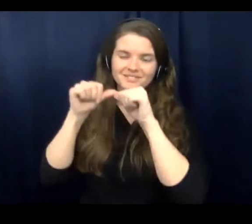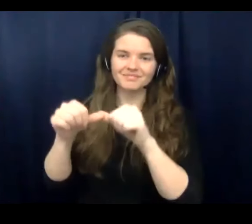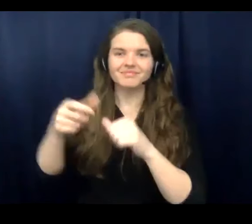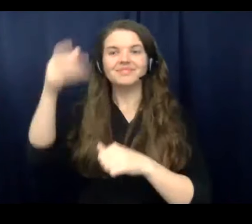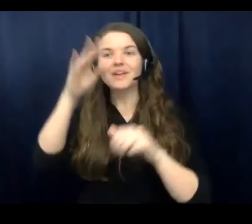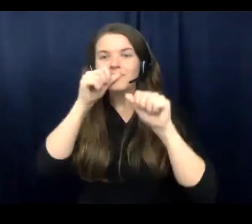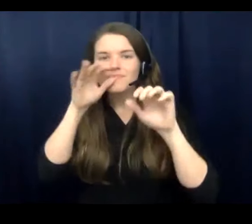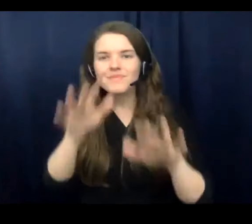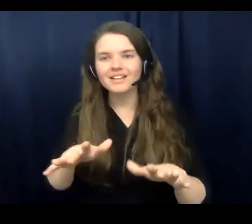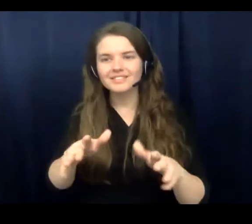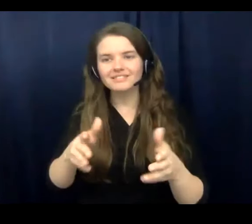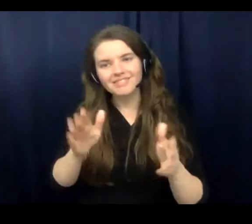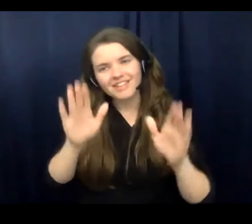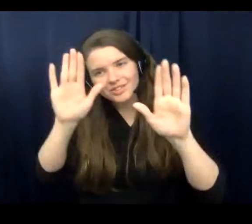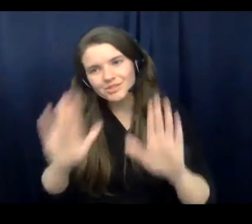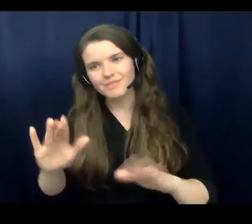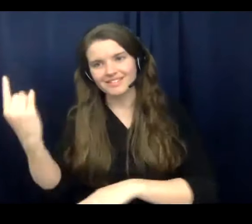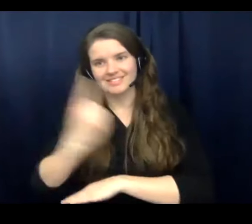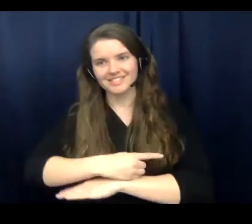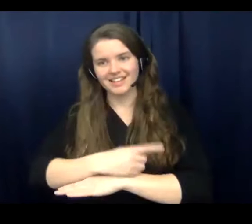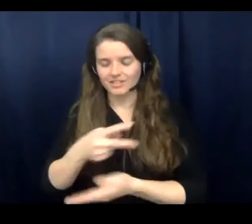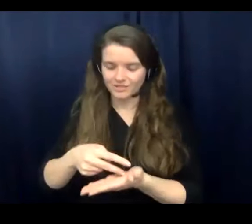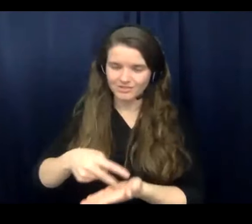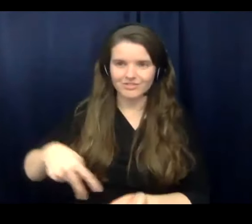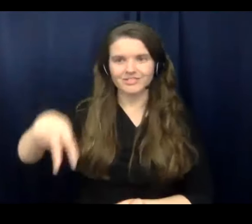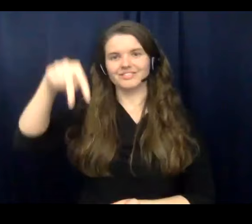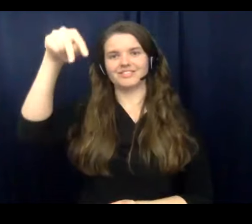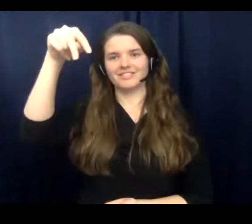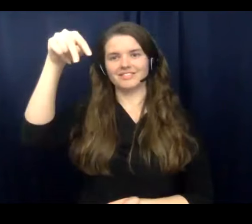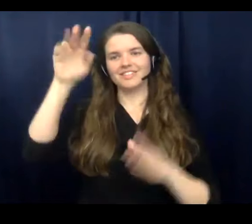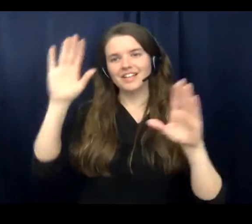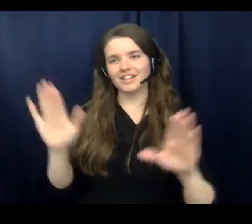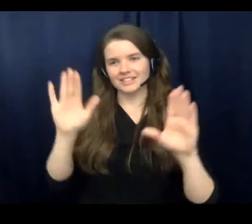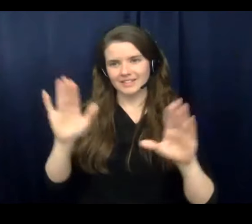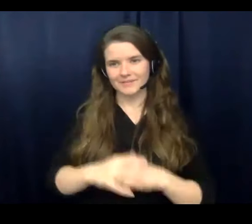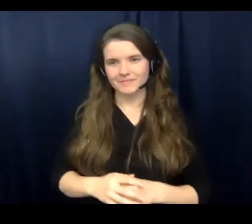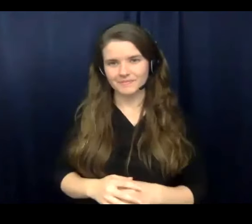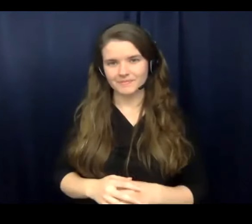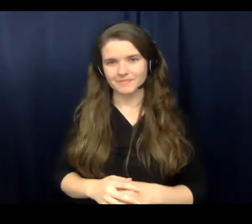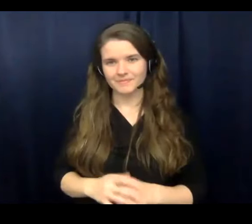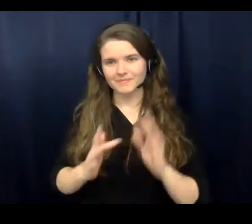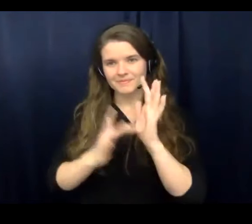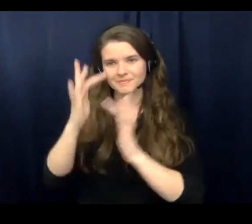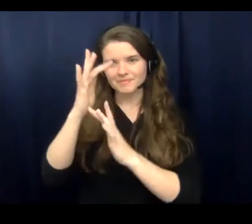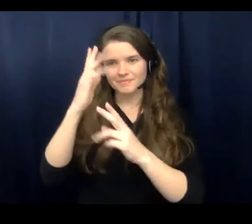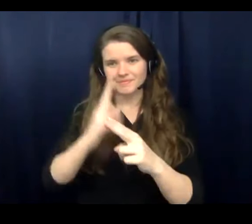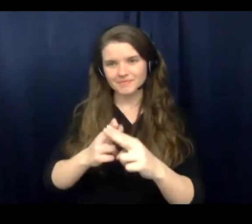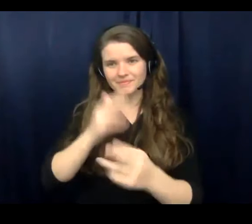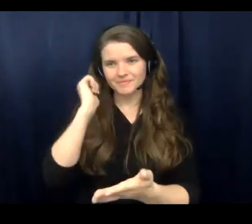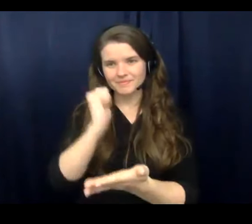have a tremendous day of Resurrection Sunday, in Jesus' name,